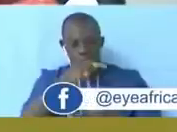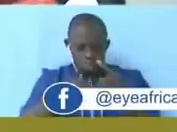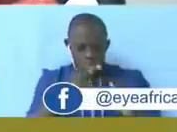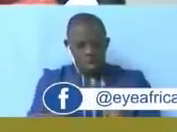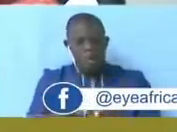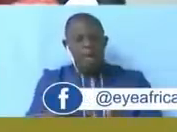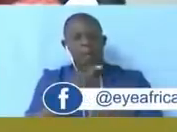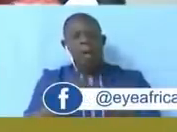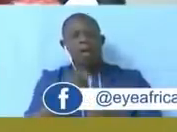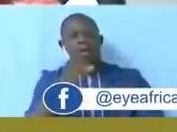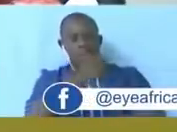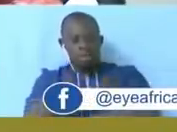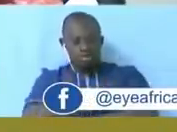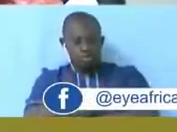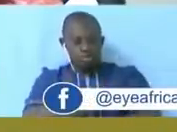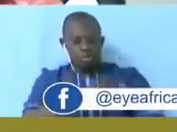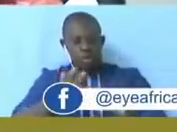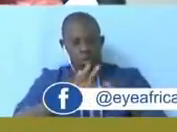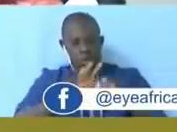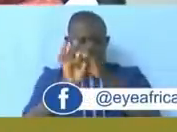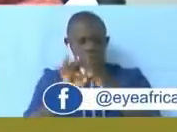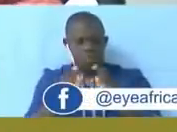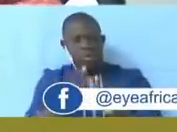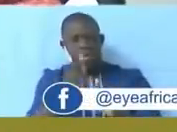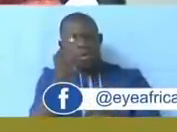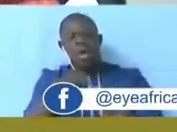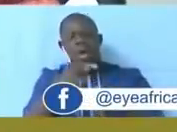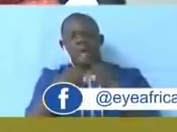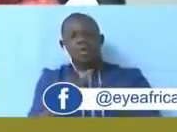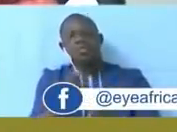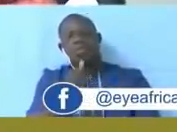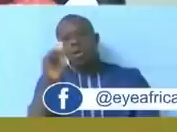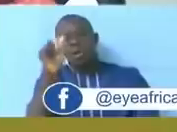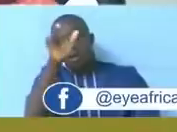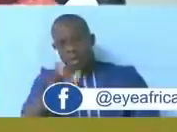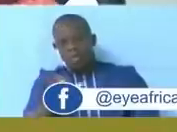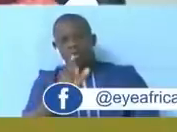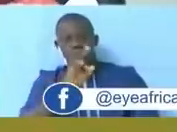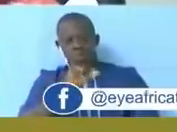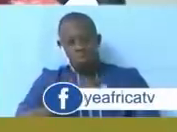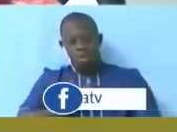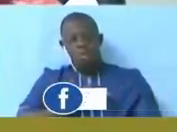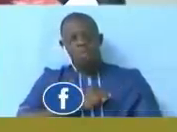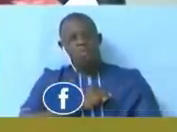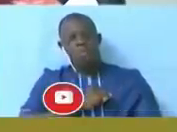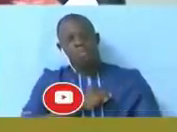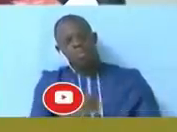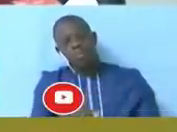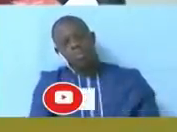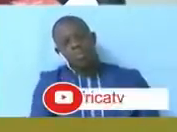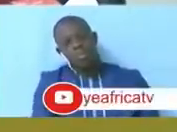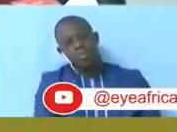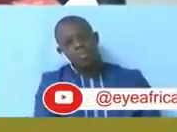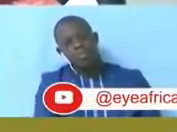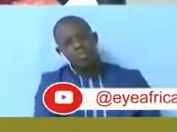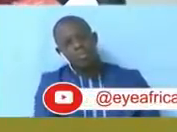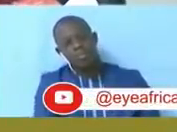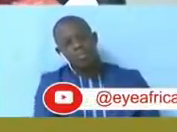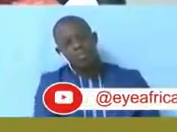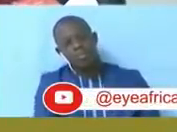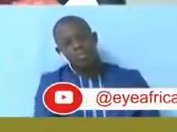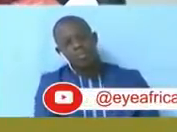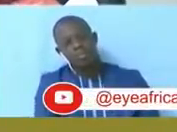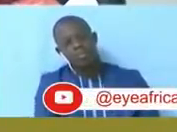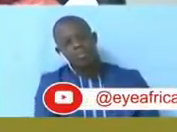Yes, wakana kamdoko wodoku bunda nyi seminkeno isafo en ko nyanta kodole jola bara komita fulano ko besila